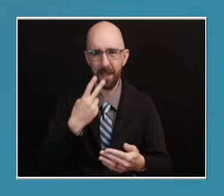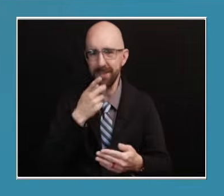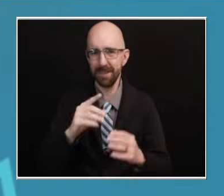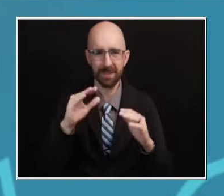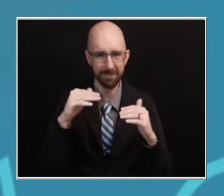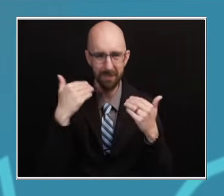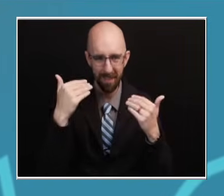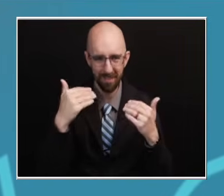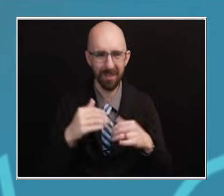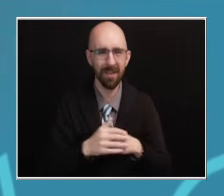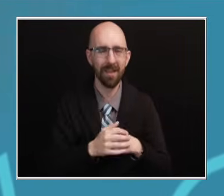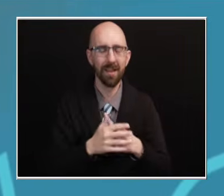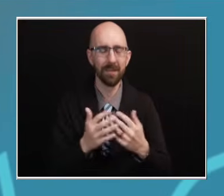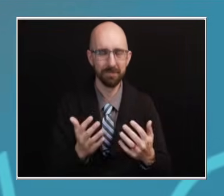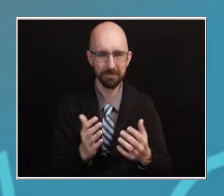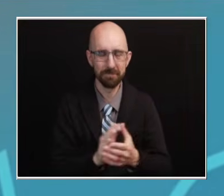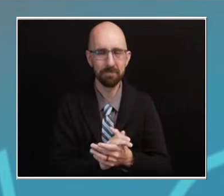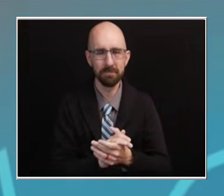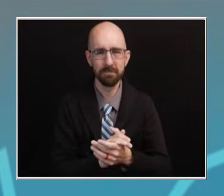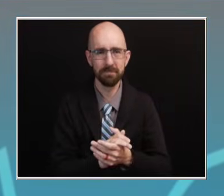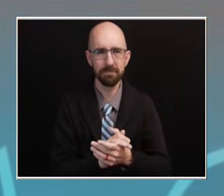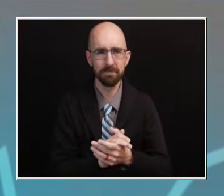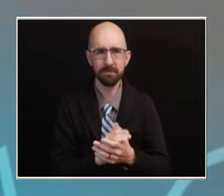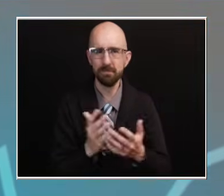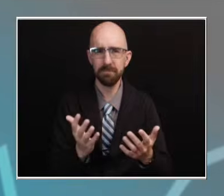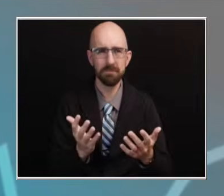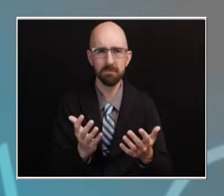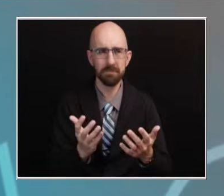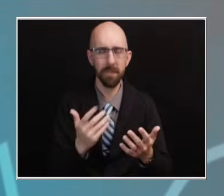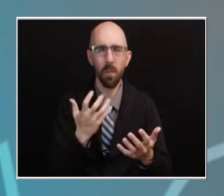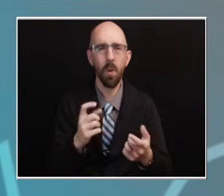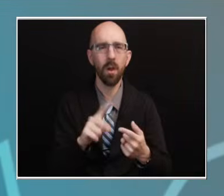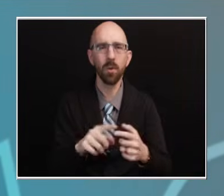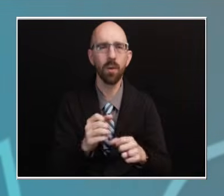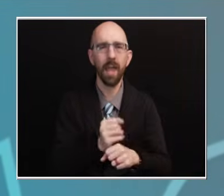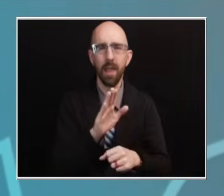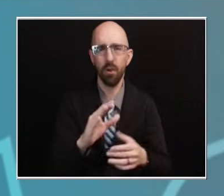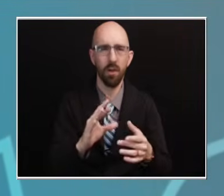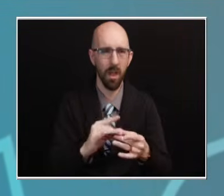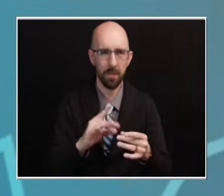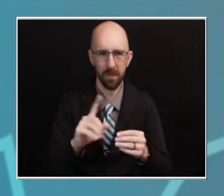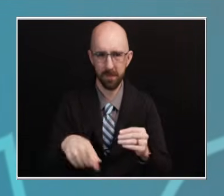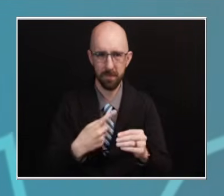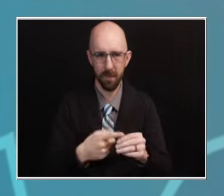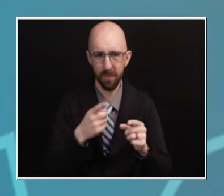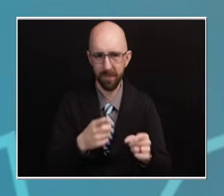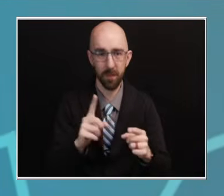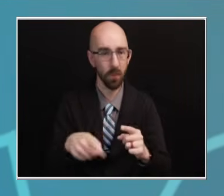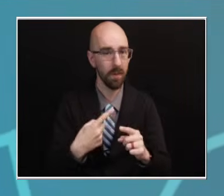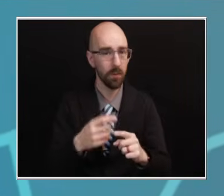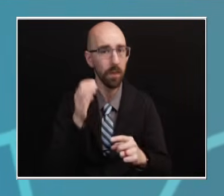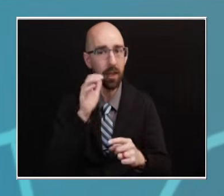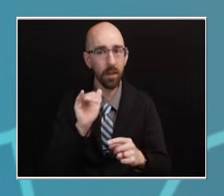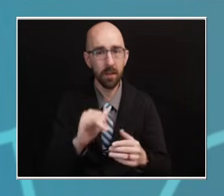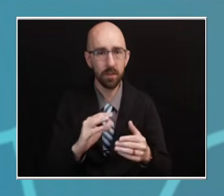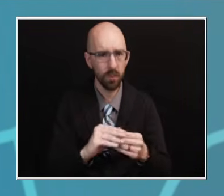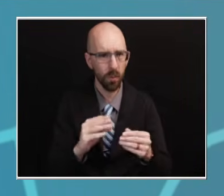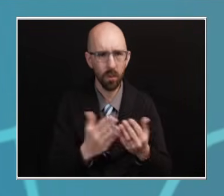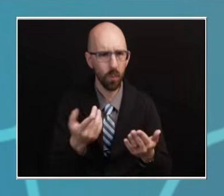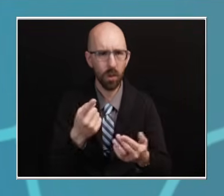face. I just want to get your comments on this, and just when you hear these stories, what goes through your